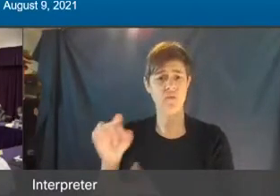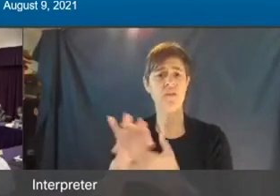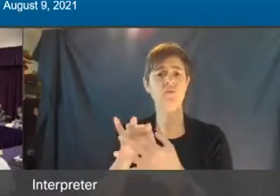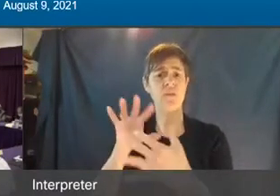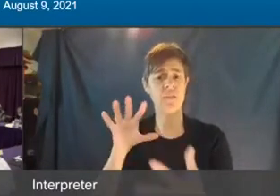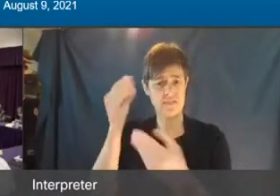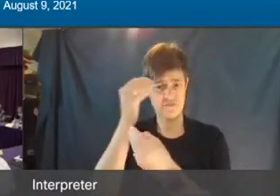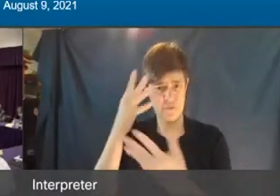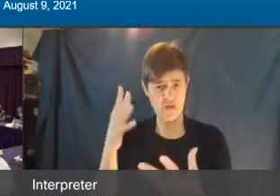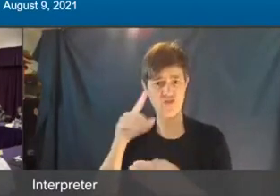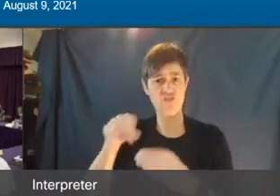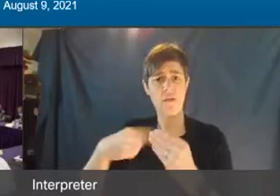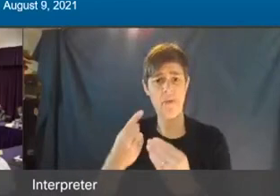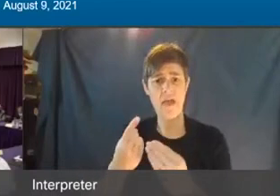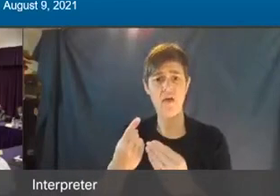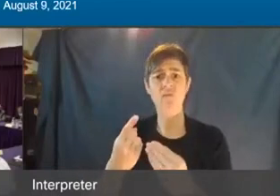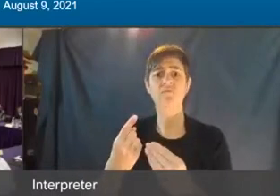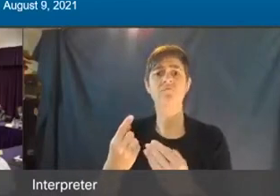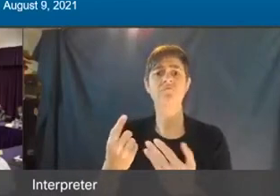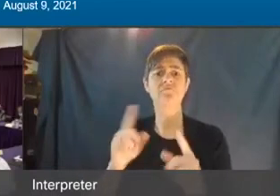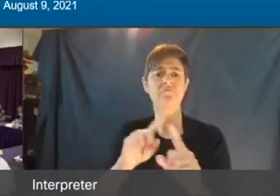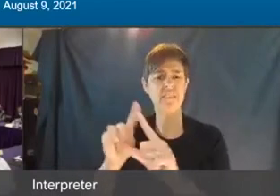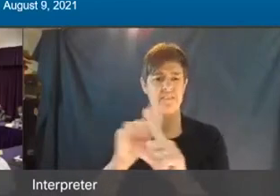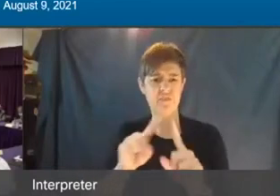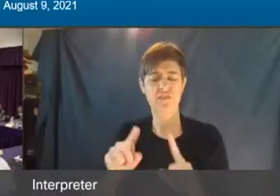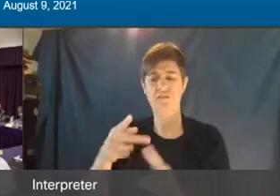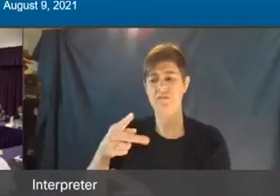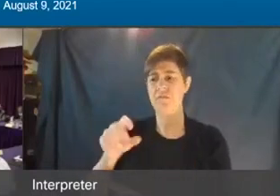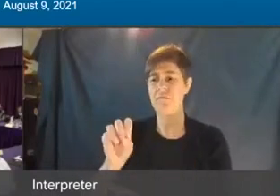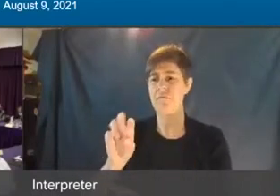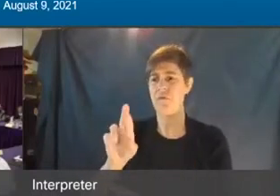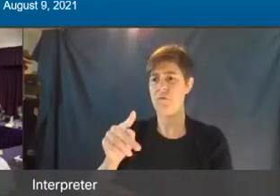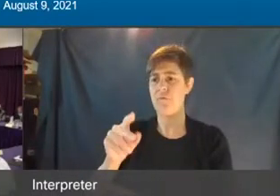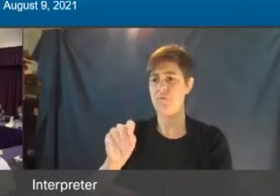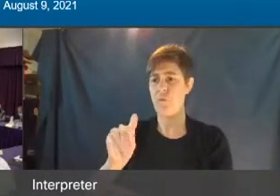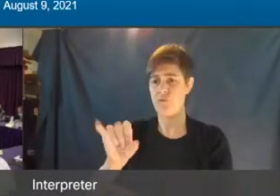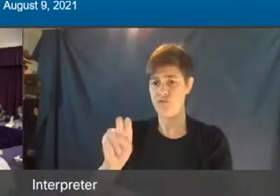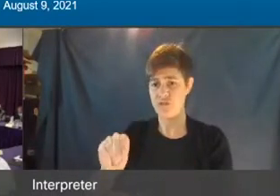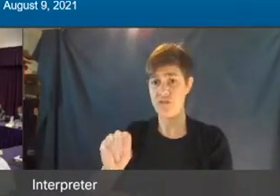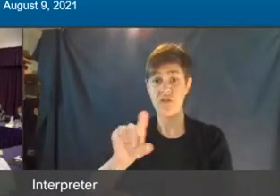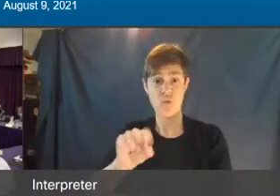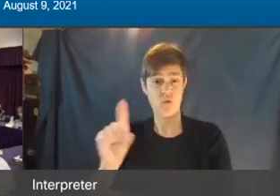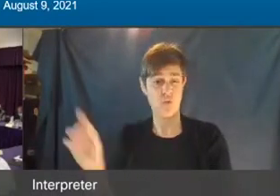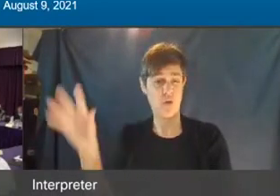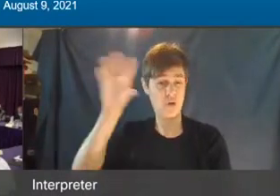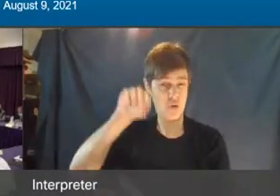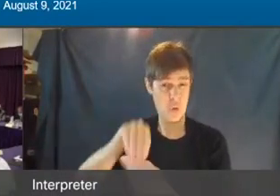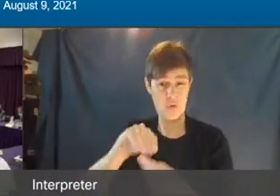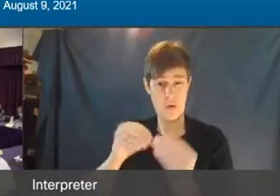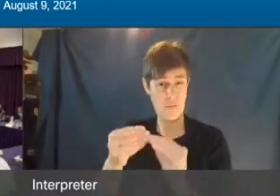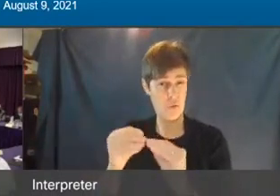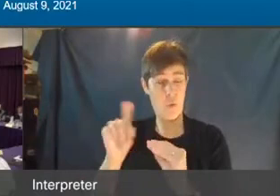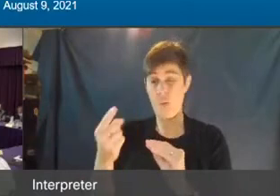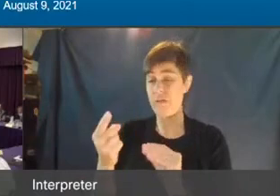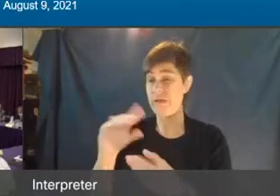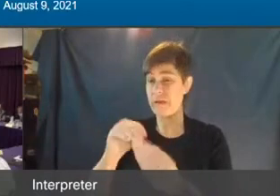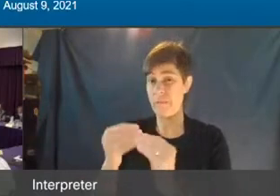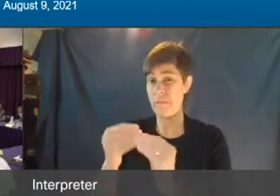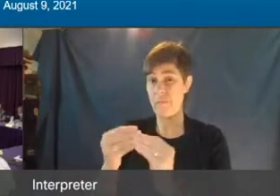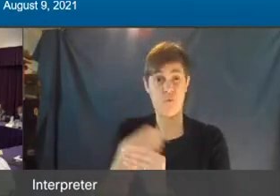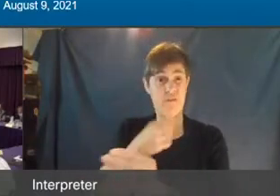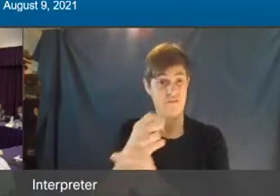for congressional apportionment. The 2020 total population of Kansas was the only number that was released to